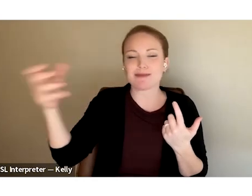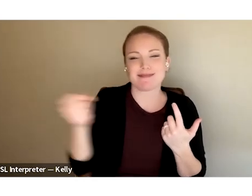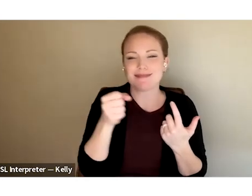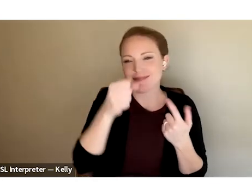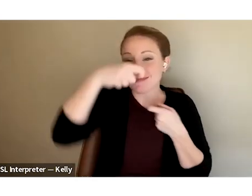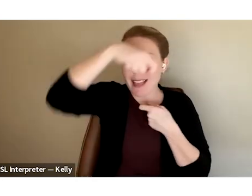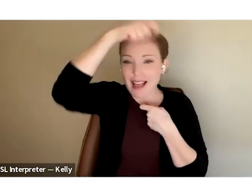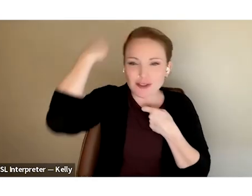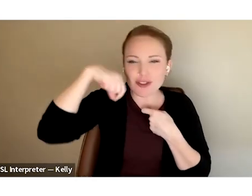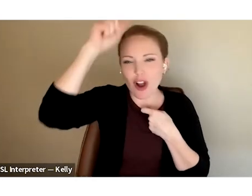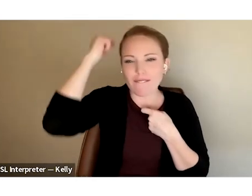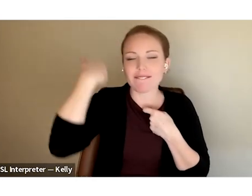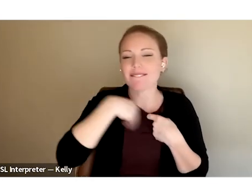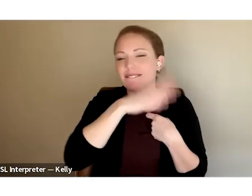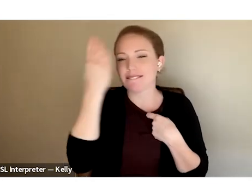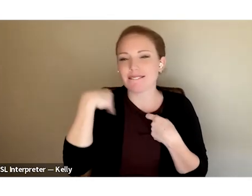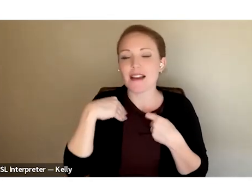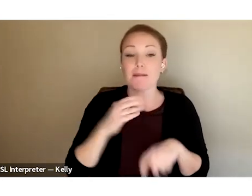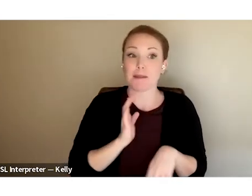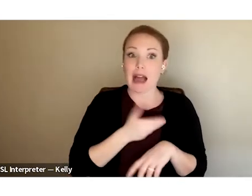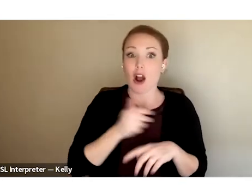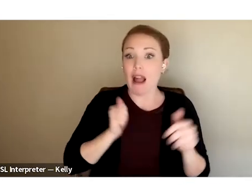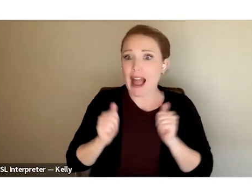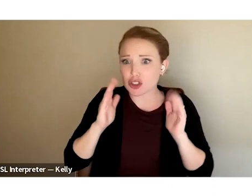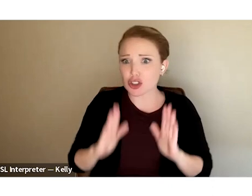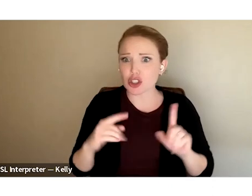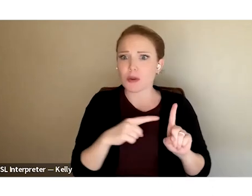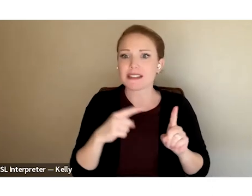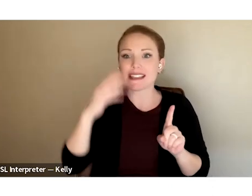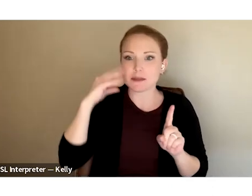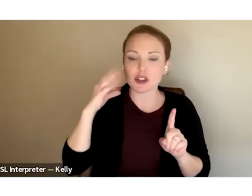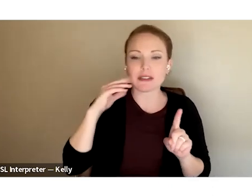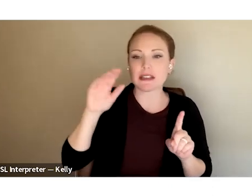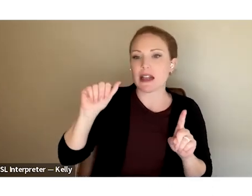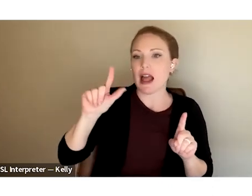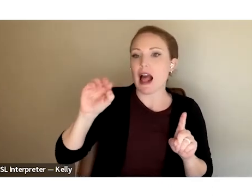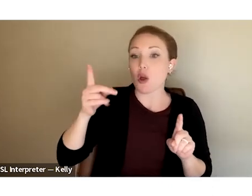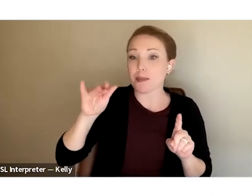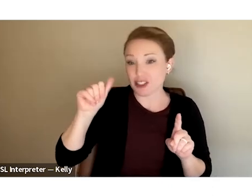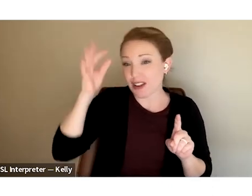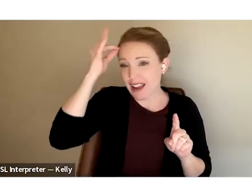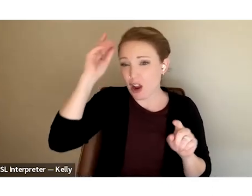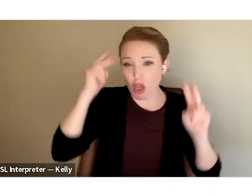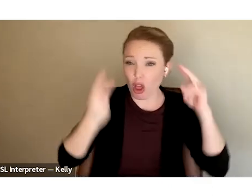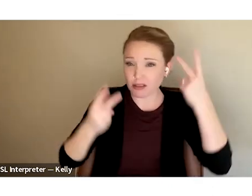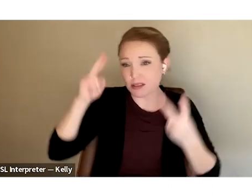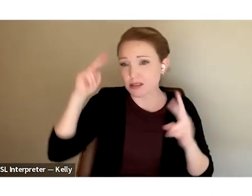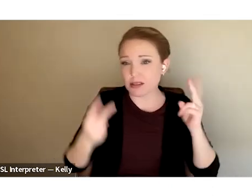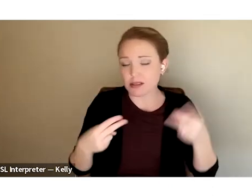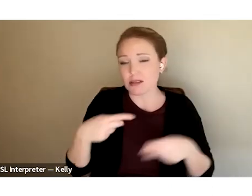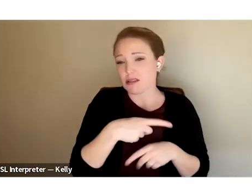and I'll tell you a little bit more about that. But so our actor was experiencing alopecia, real hair loss